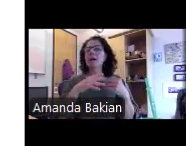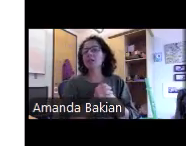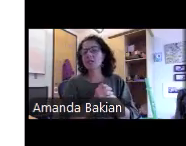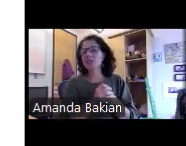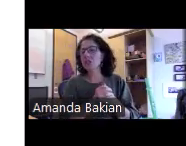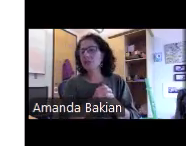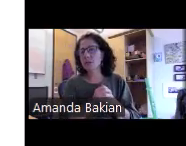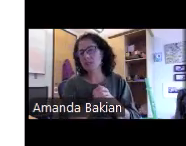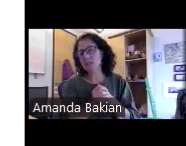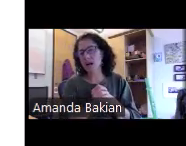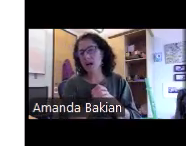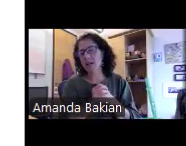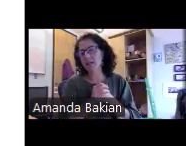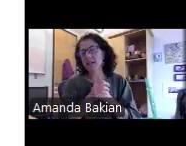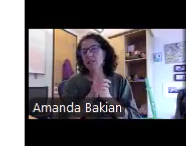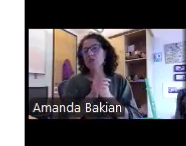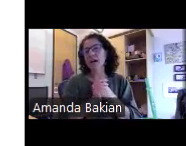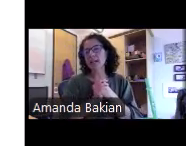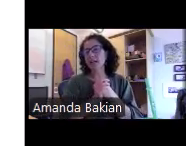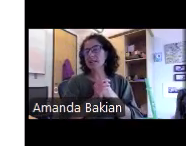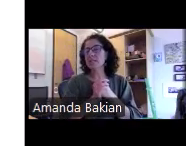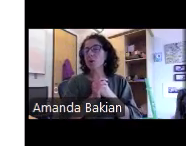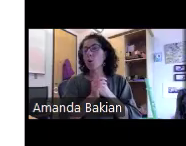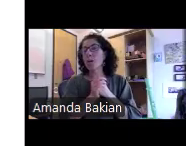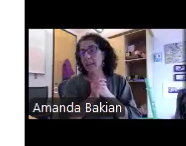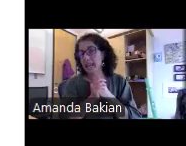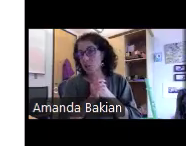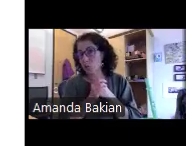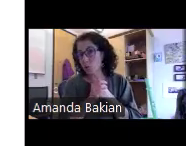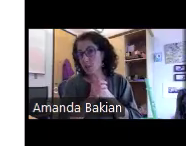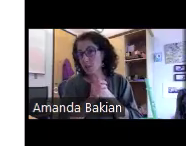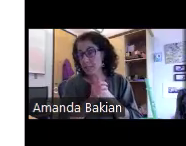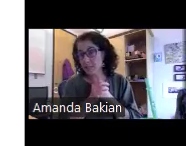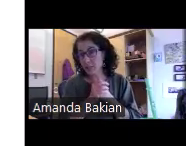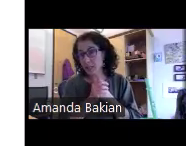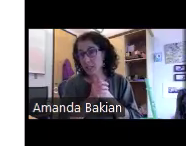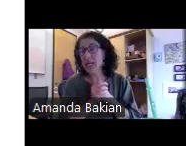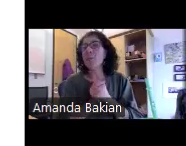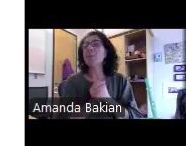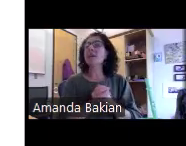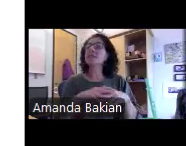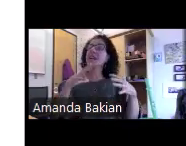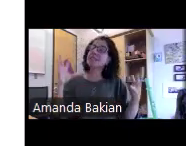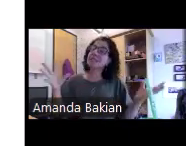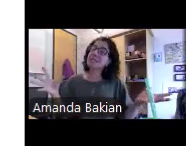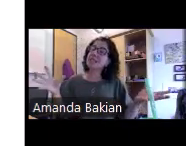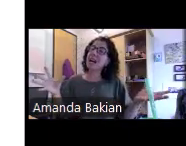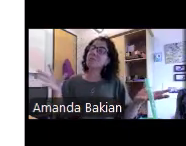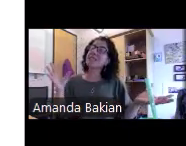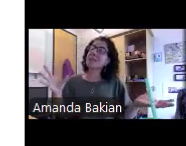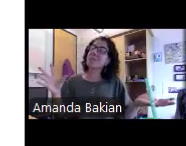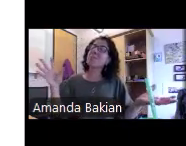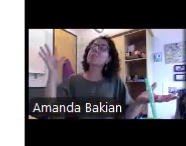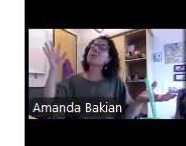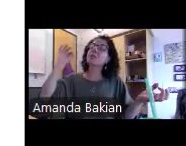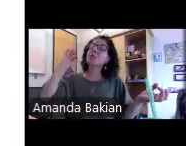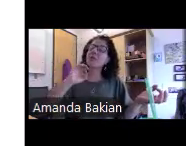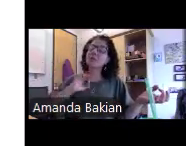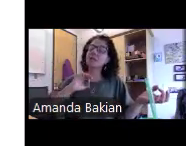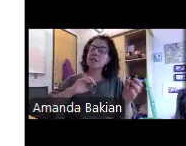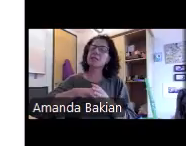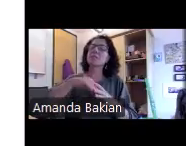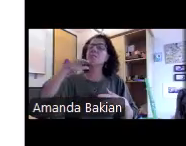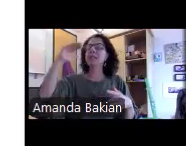The ADDM network initially focused on tracking autism in 8-year-olds specifically, because the idea at the time was that